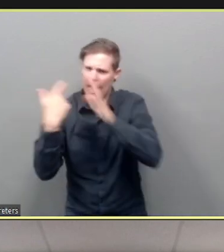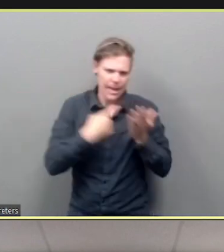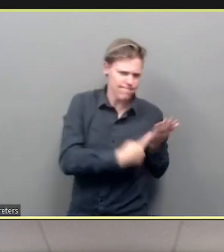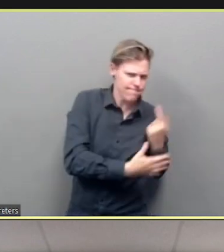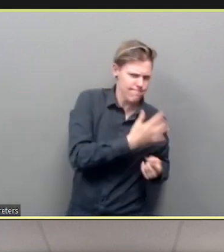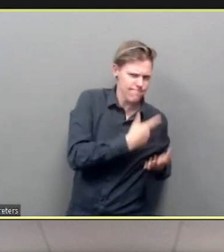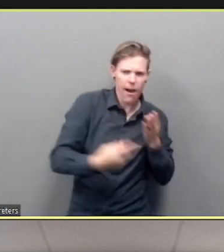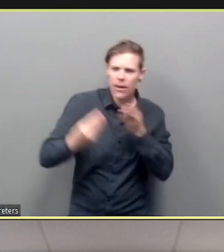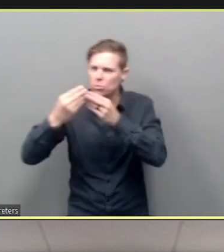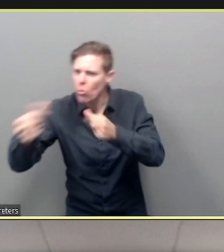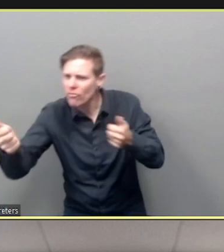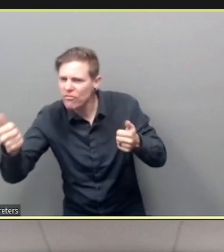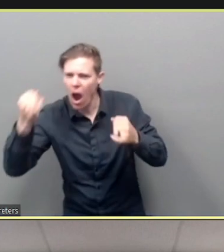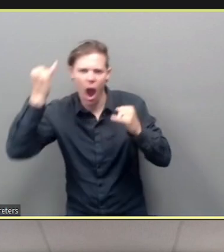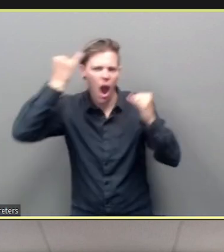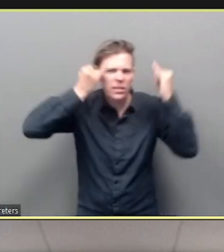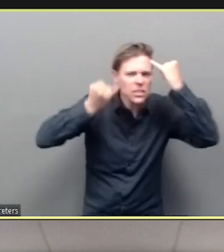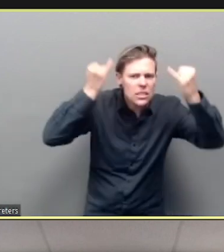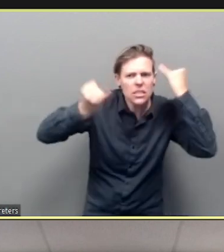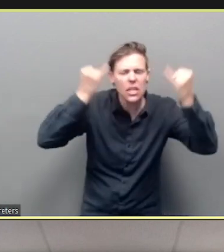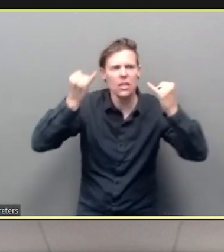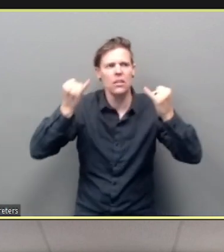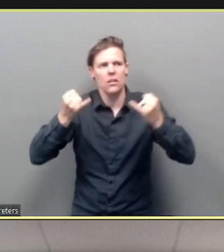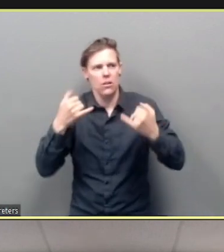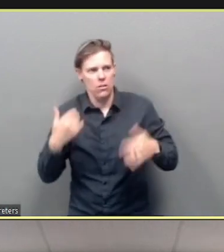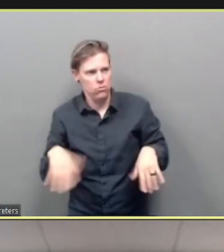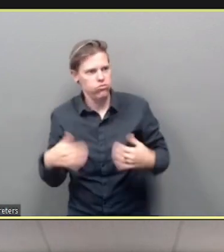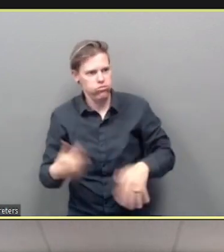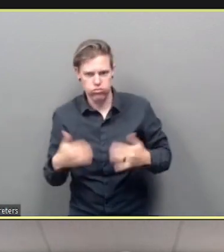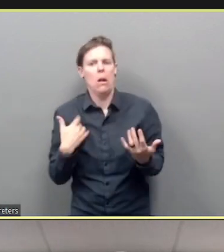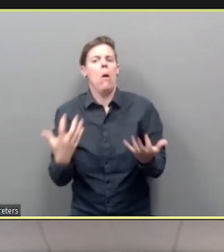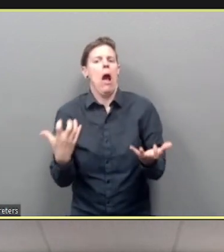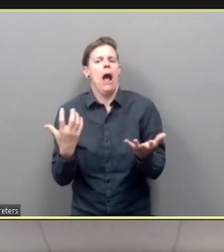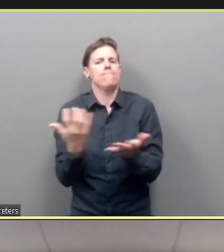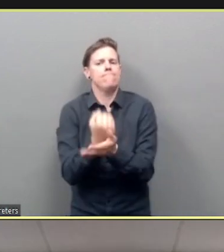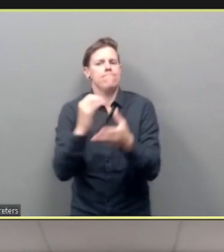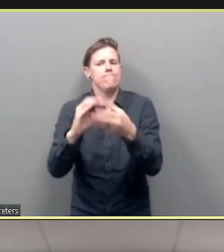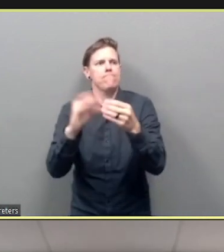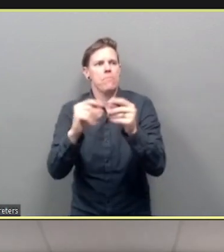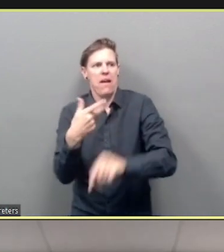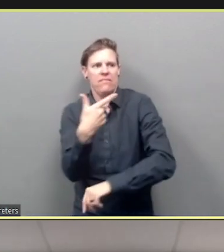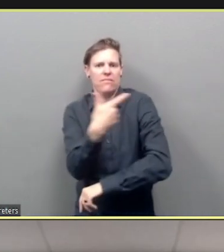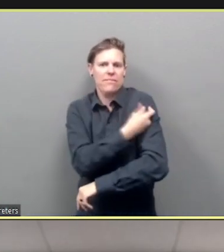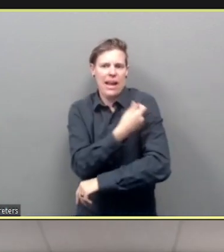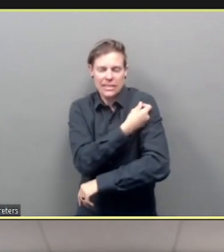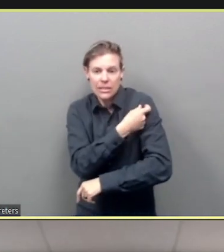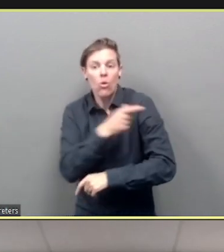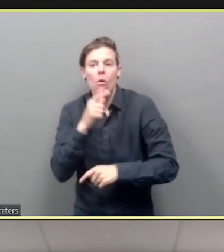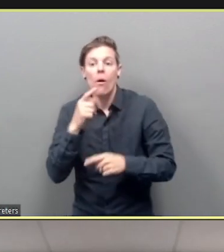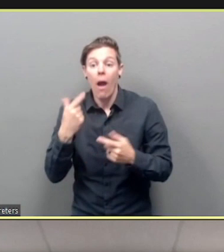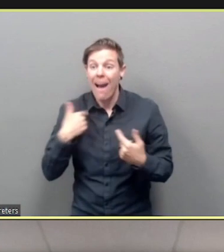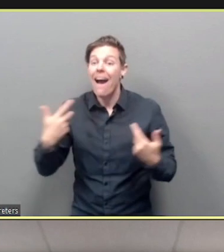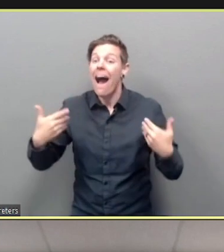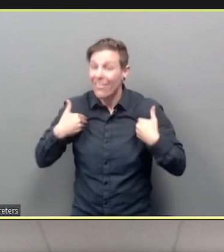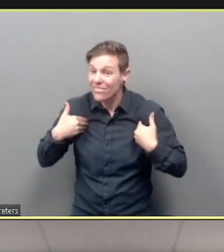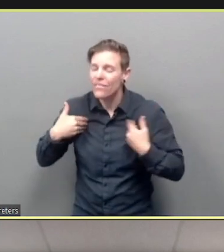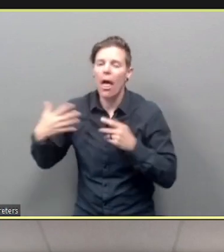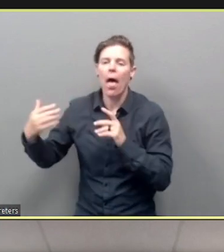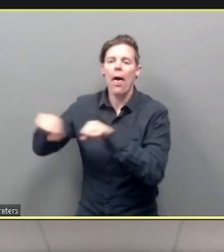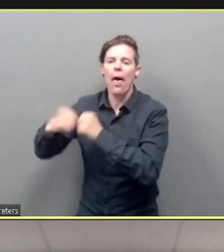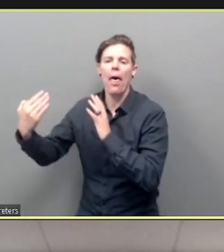more about vaccine breakthrough cases. Next slide, please. The governor alluded to the fact that we